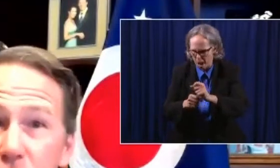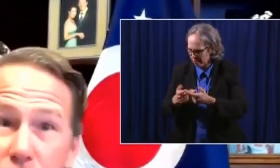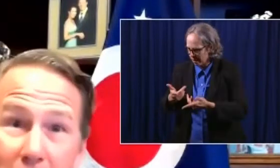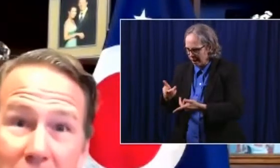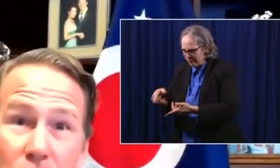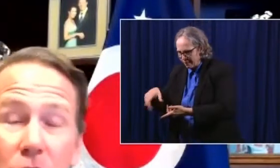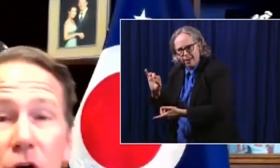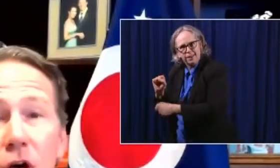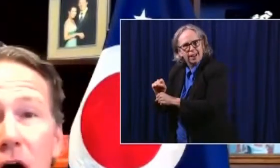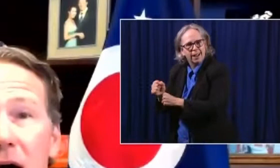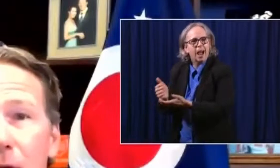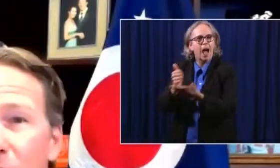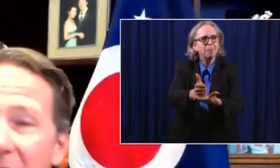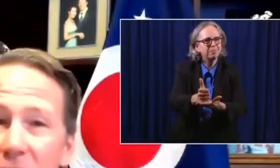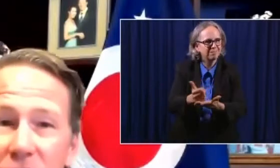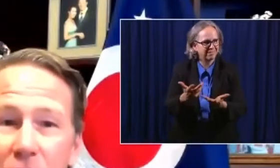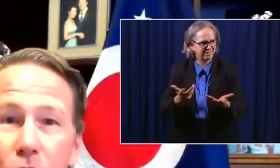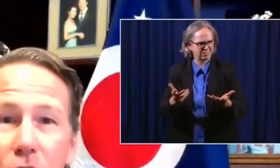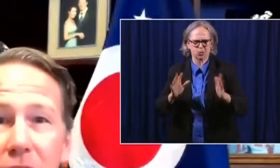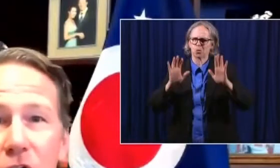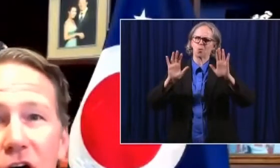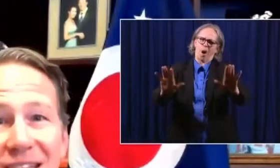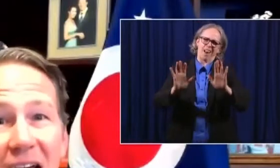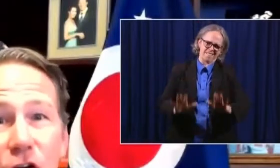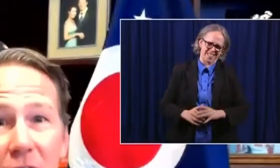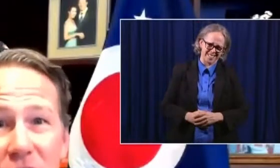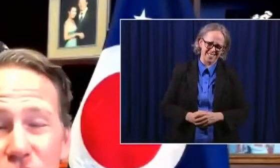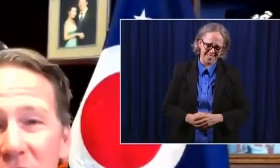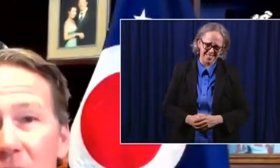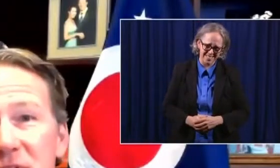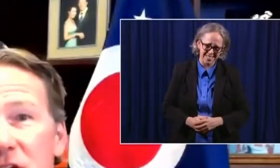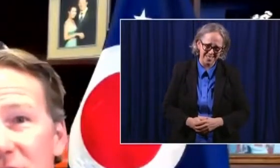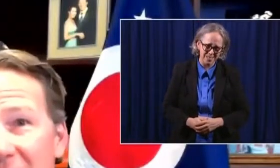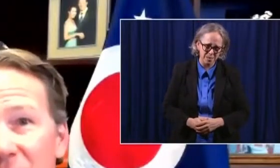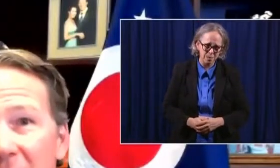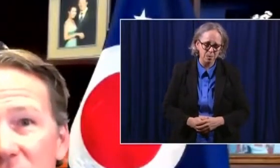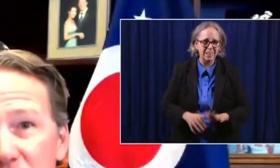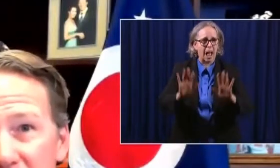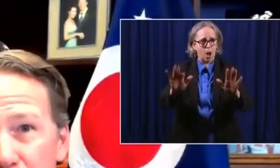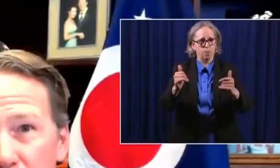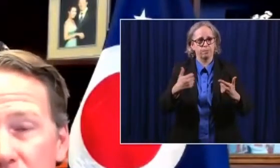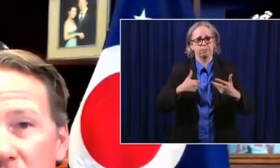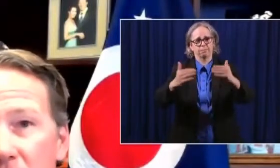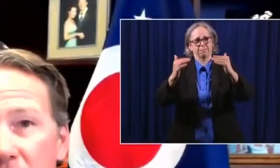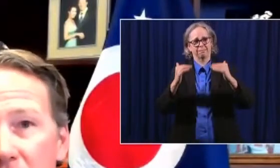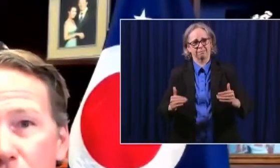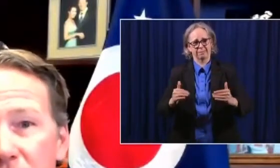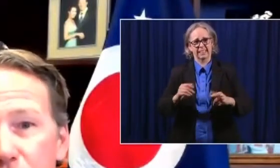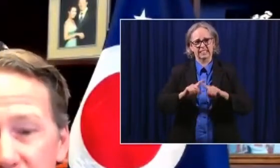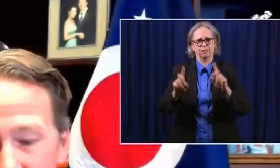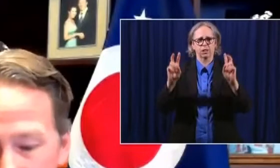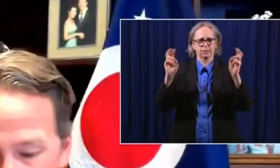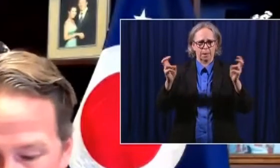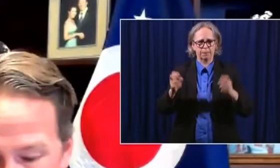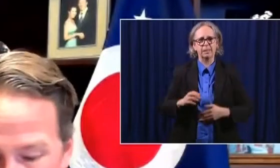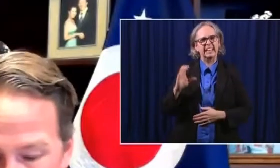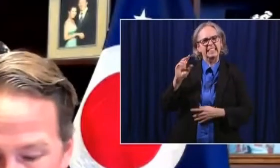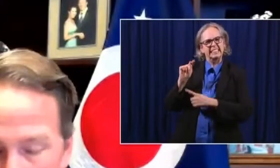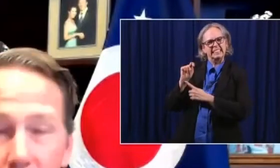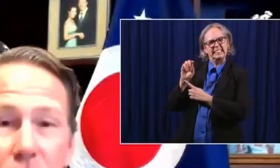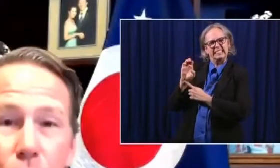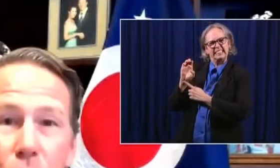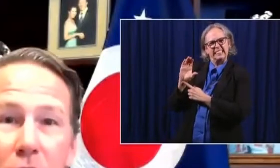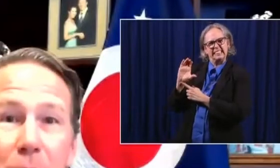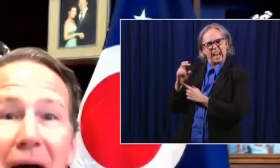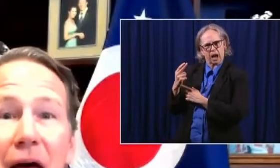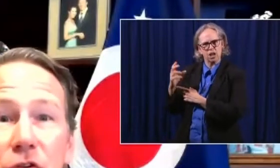brings me into a reminder, we had it set a goal, Governor, on tech cred to try to upskill 10,000 people with tech skills.